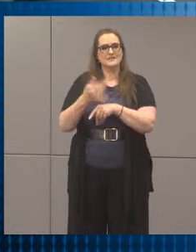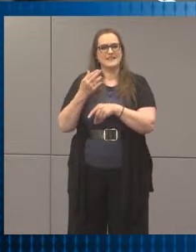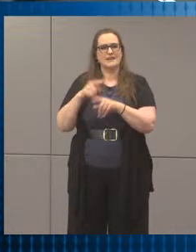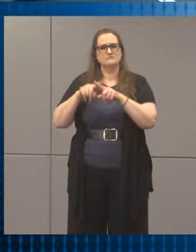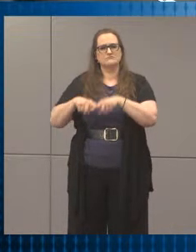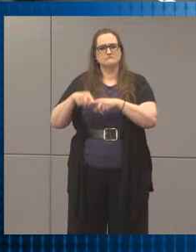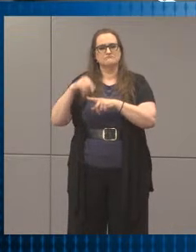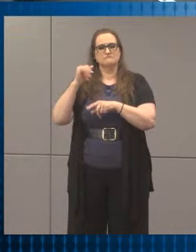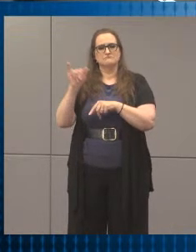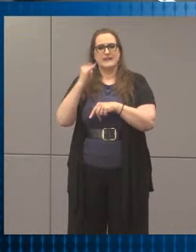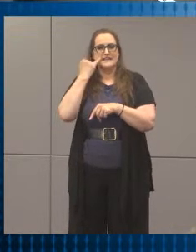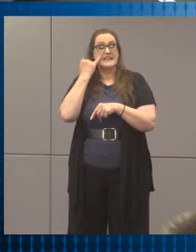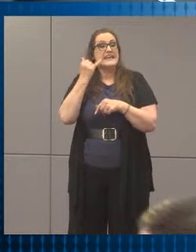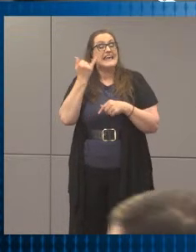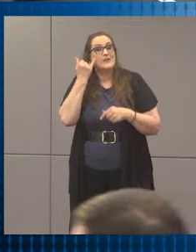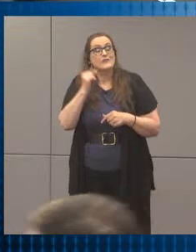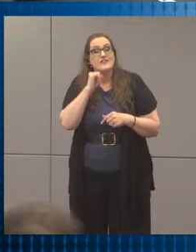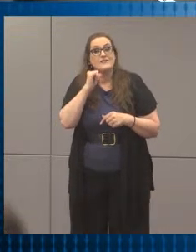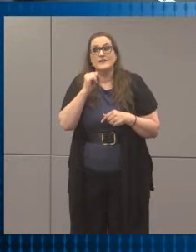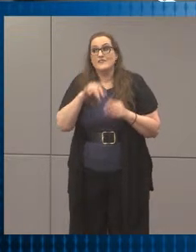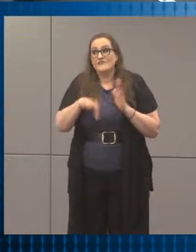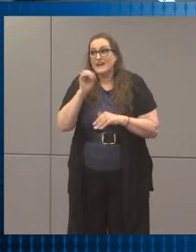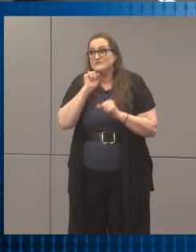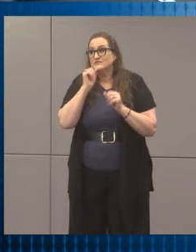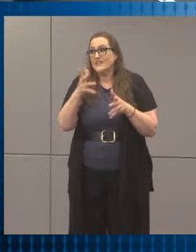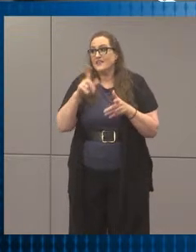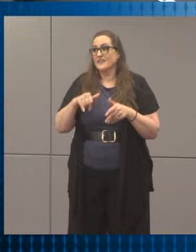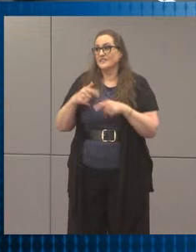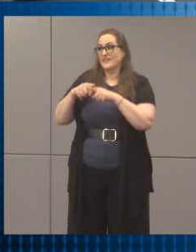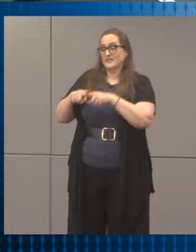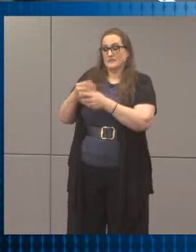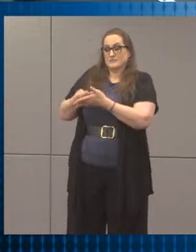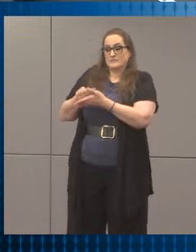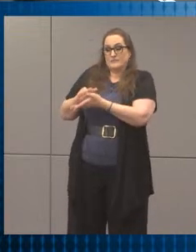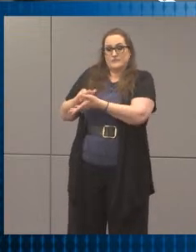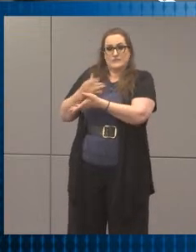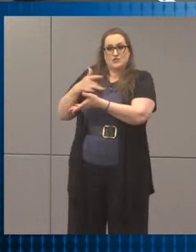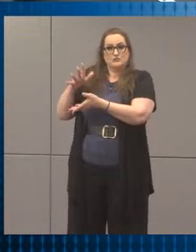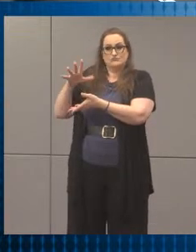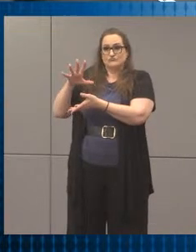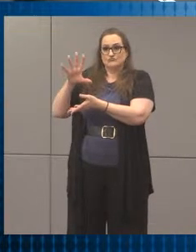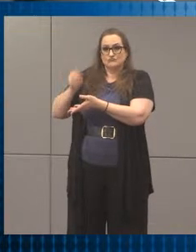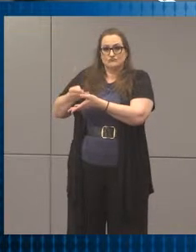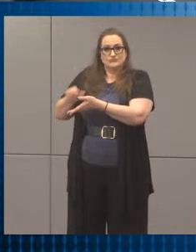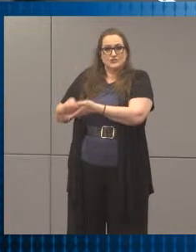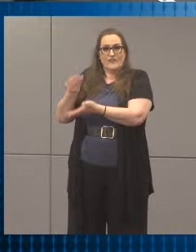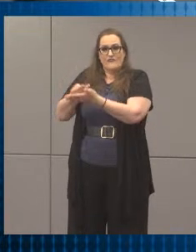needed. If we do not find anything, those contingencies strictly fall to the bottom line, and they're